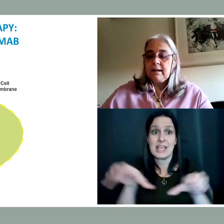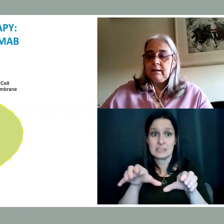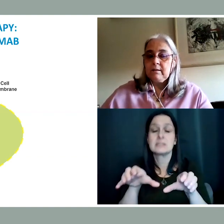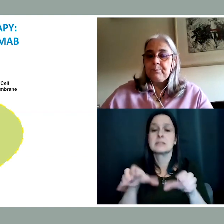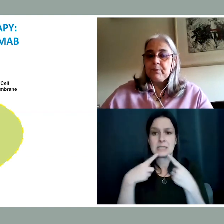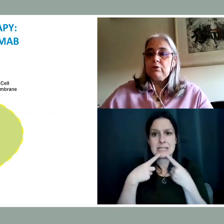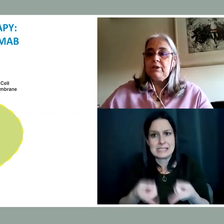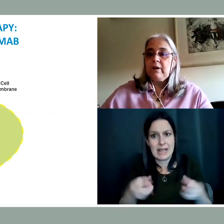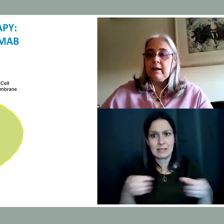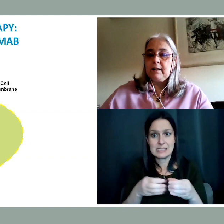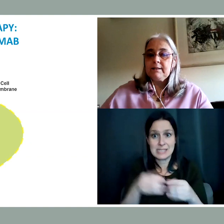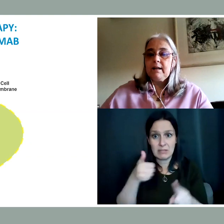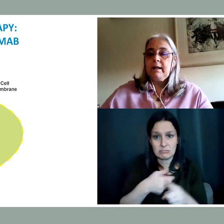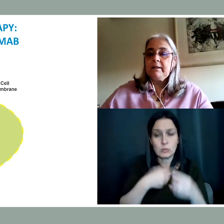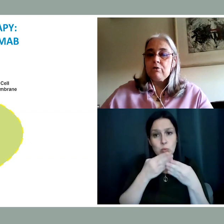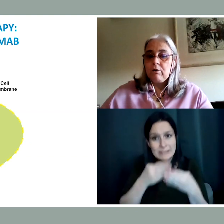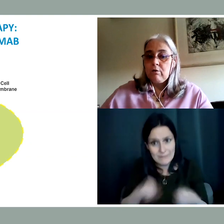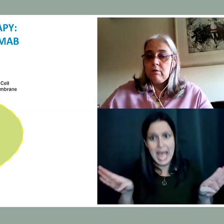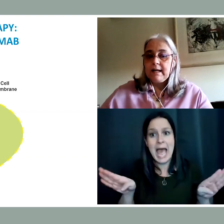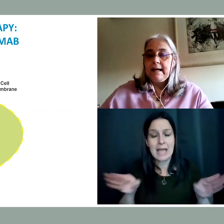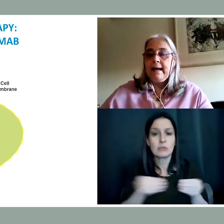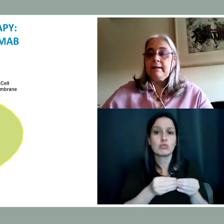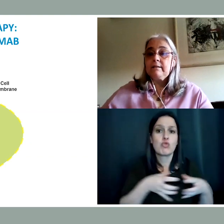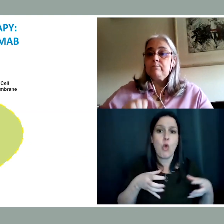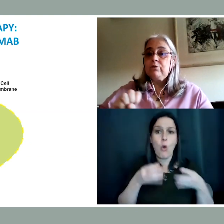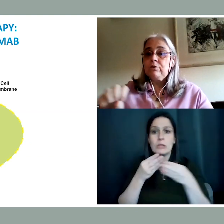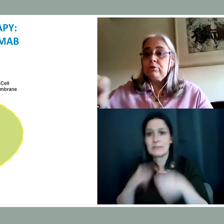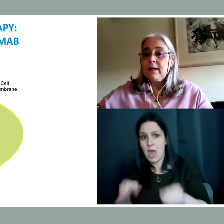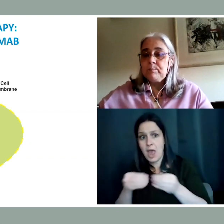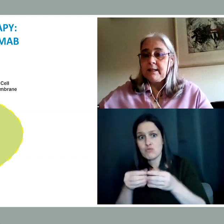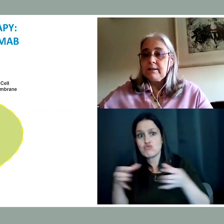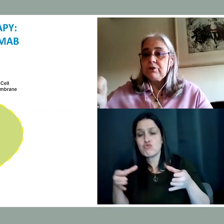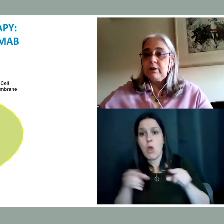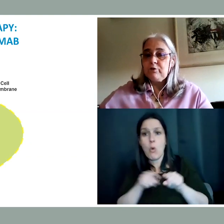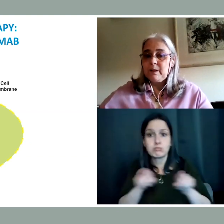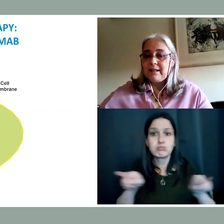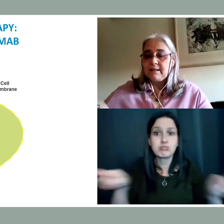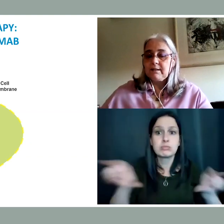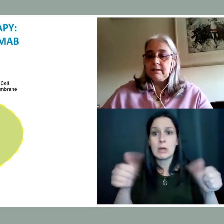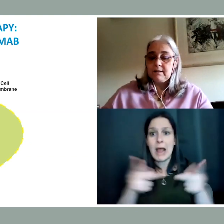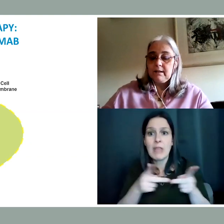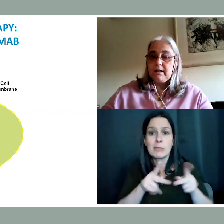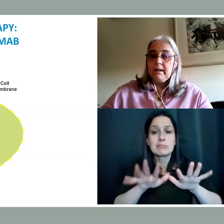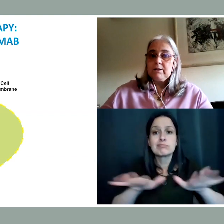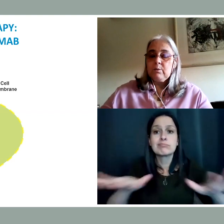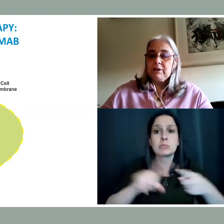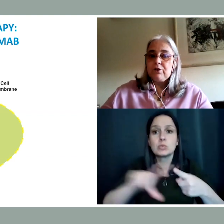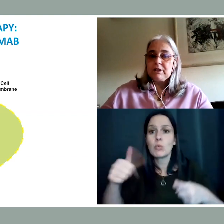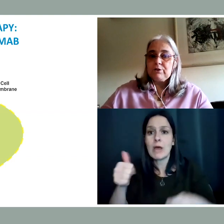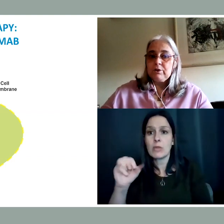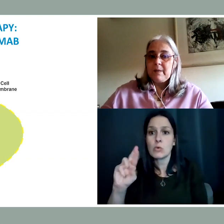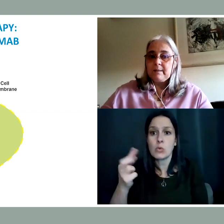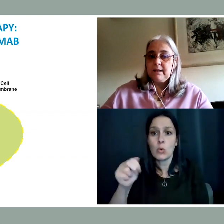the cell to divide and grow and to go to other places to give metastasis. So